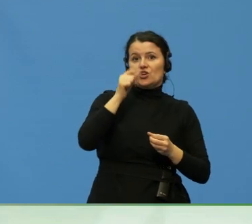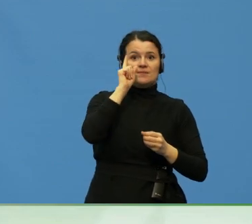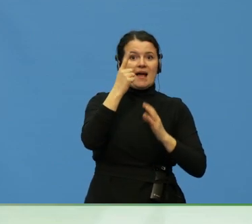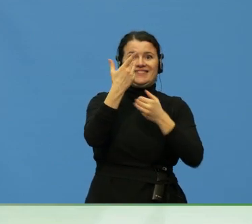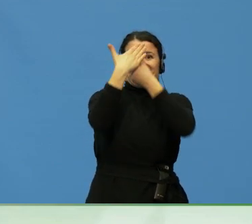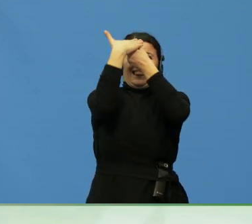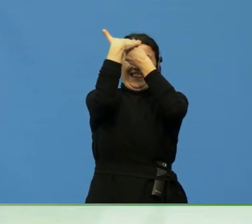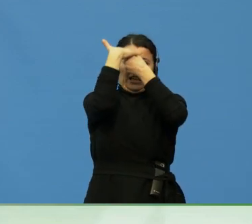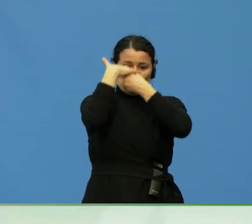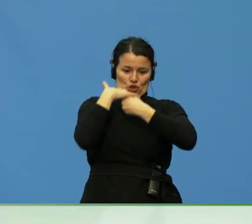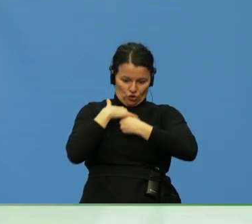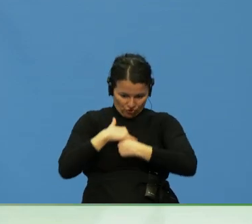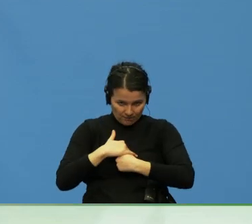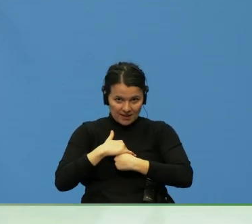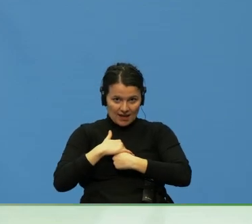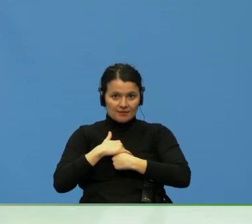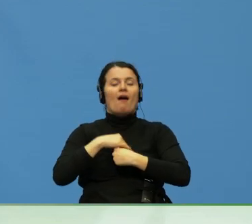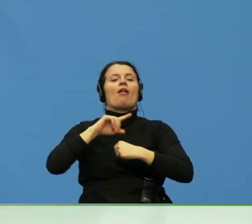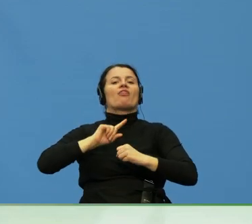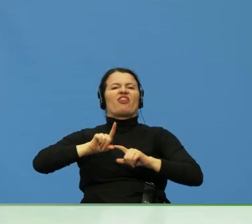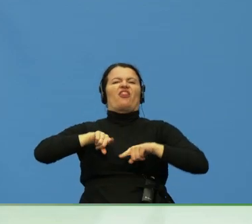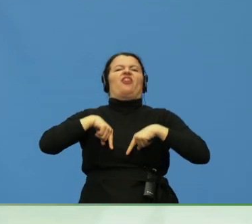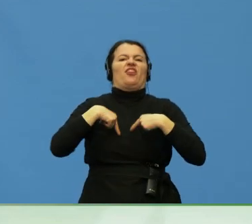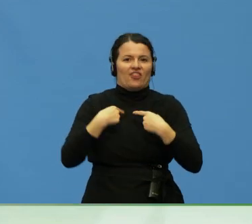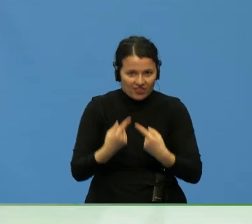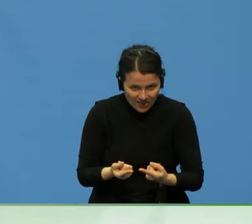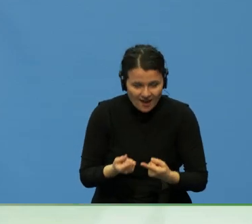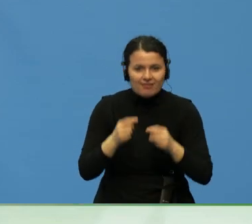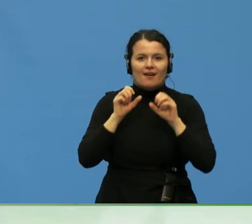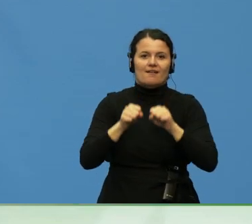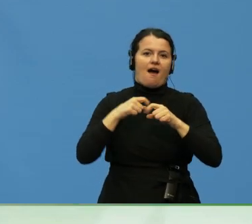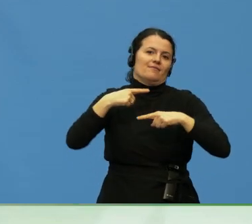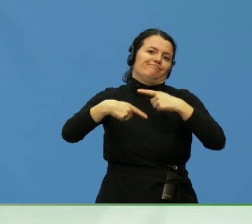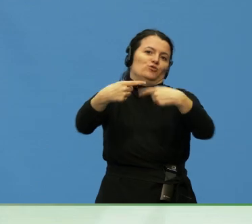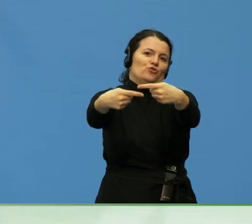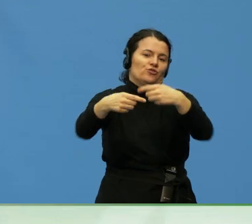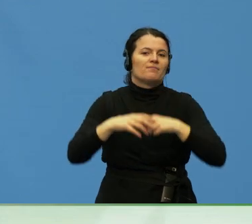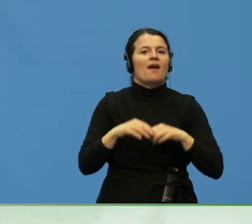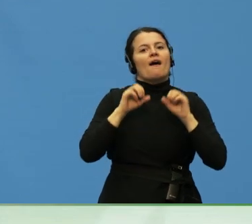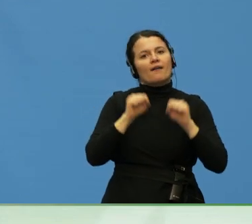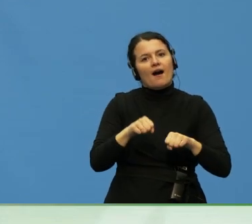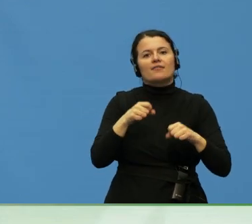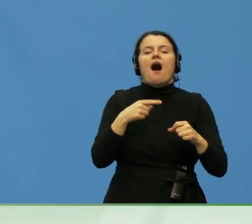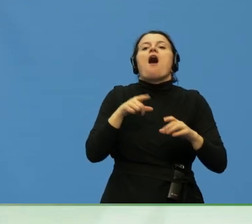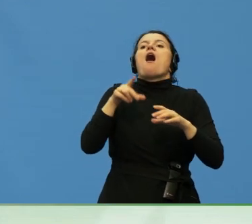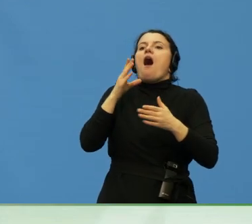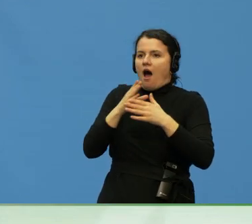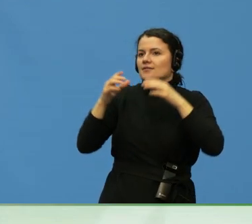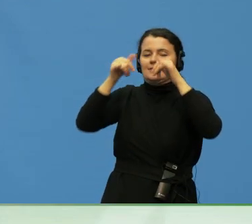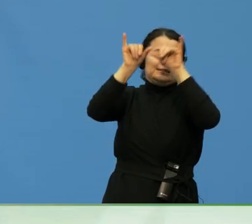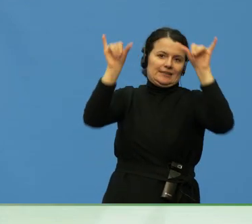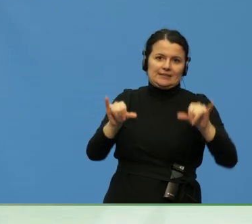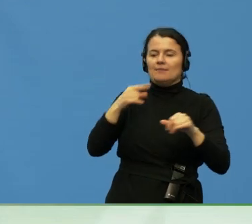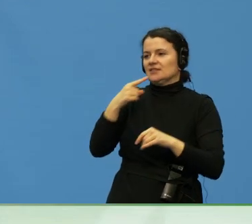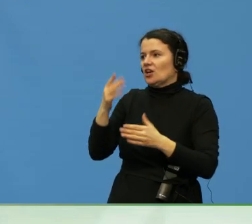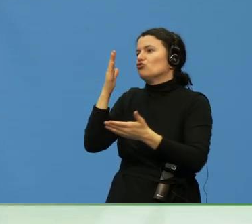in and tells you that, yes, you have been denied this service, denied this opportunity, denied this housing, denied this job because of